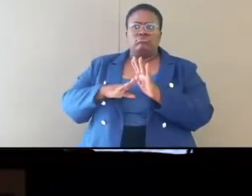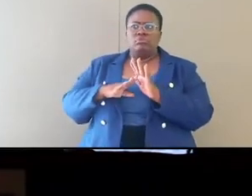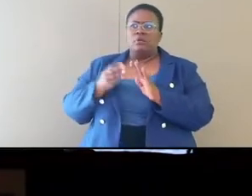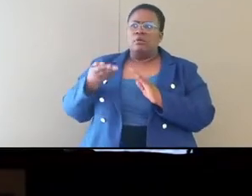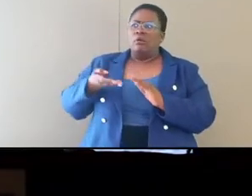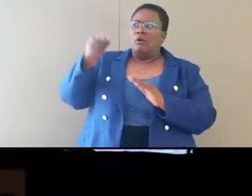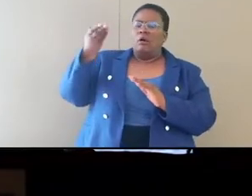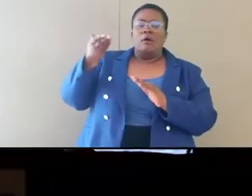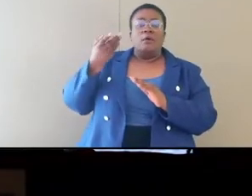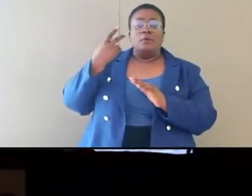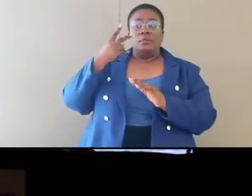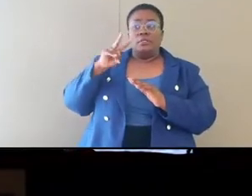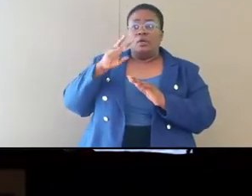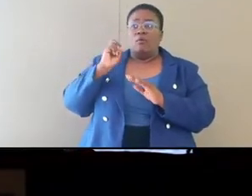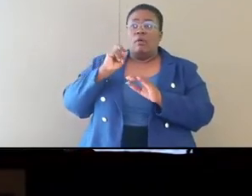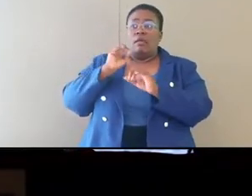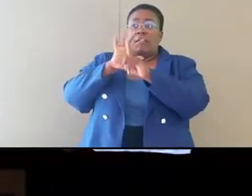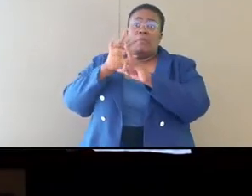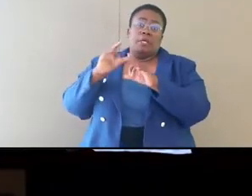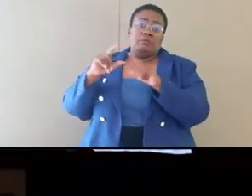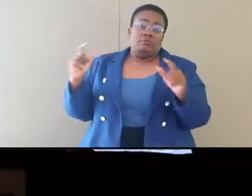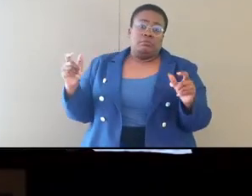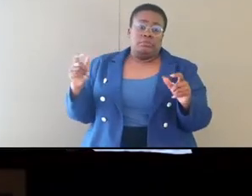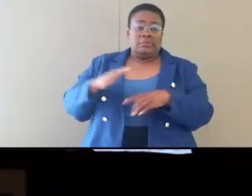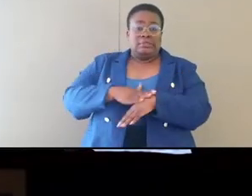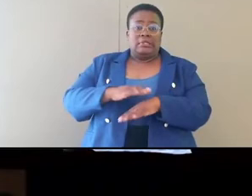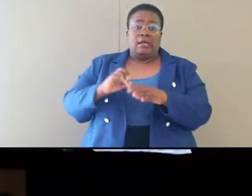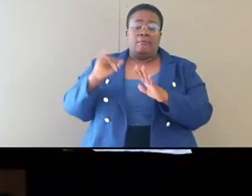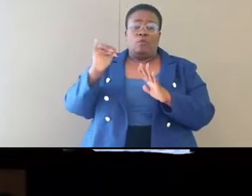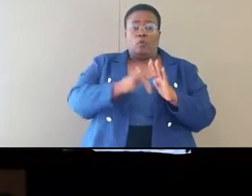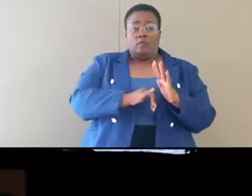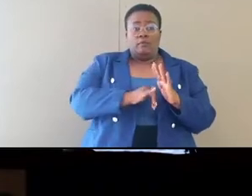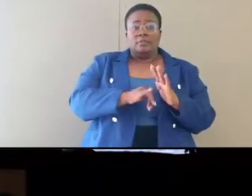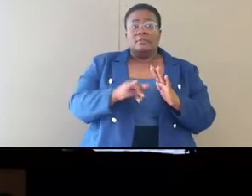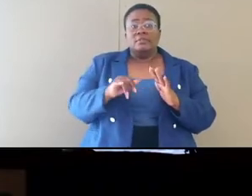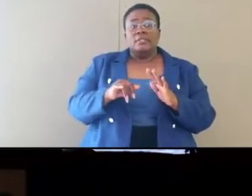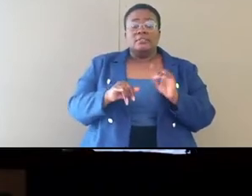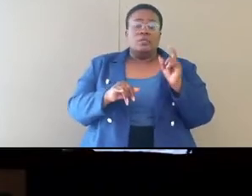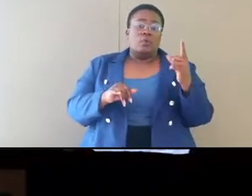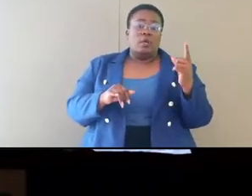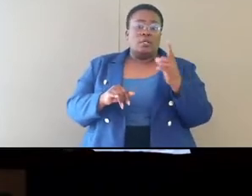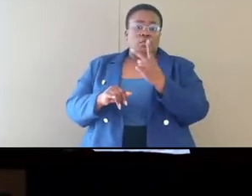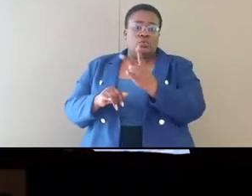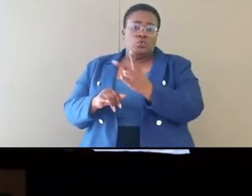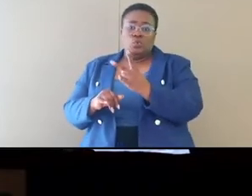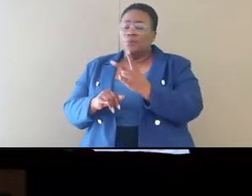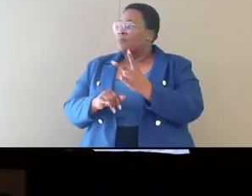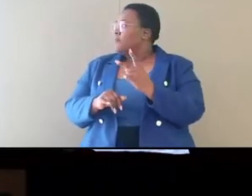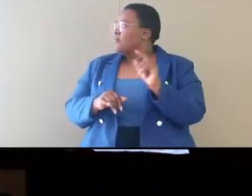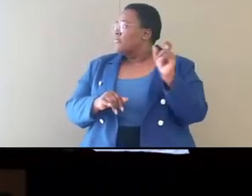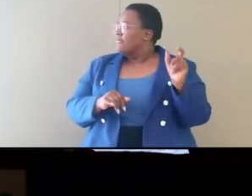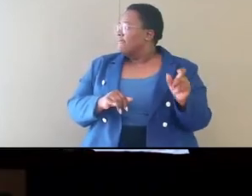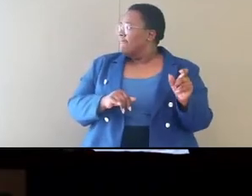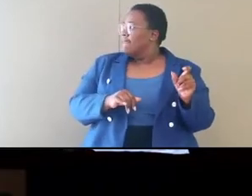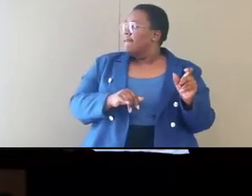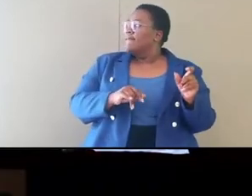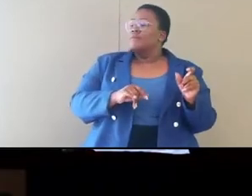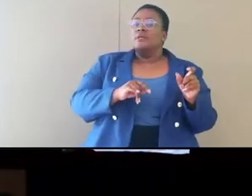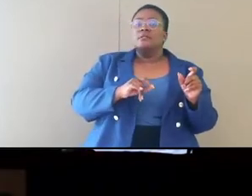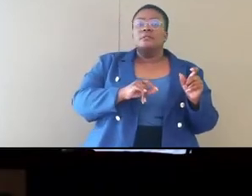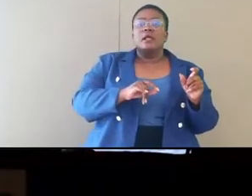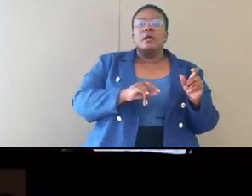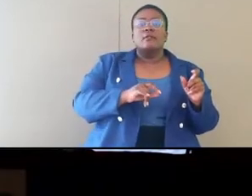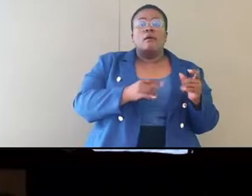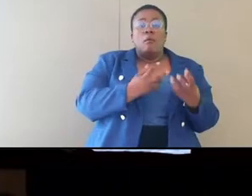a huge impact on hunger that was recorded during COVID. This is just quintile 1 and quintile 2, and if you're not used to the language of quintiles, it's the poorest 20% of the